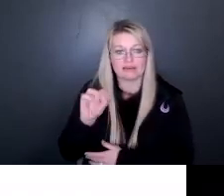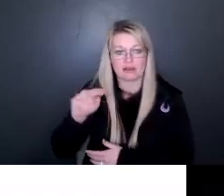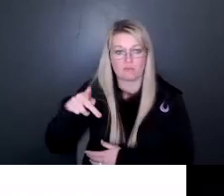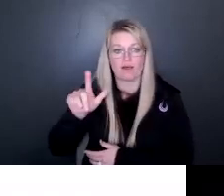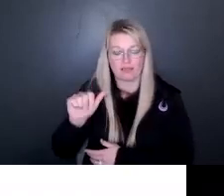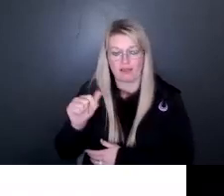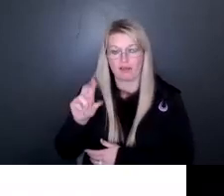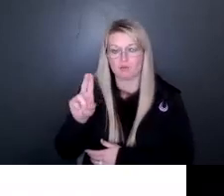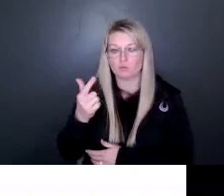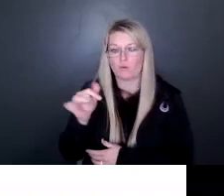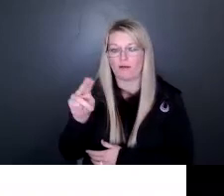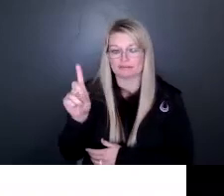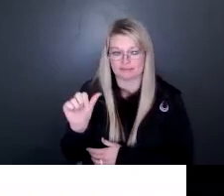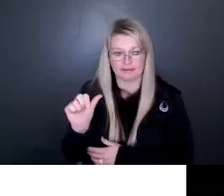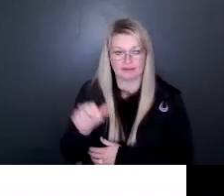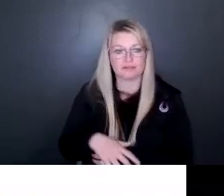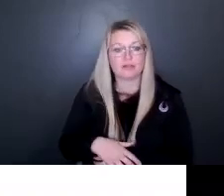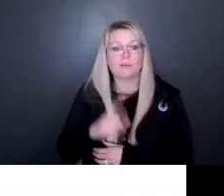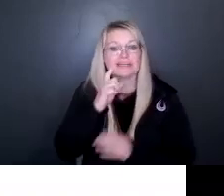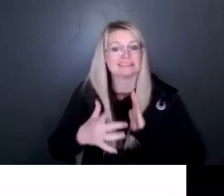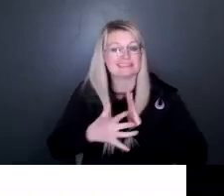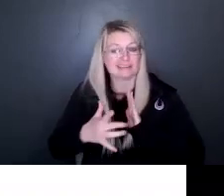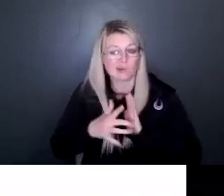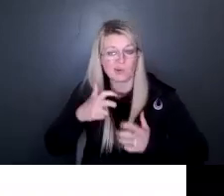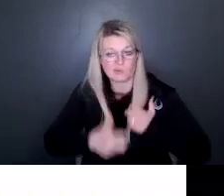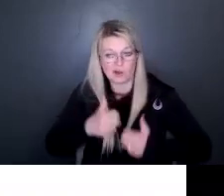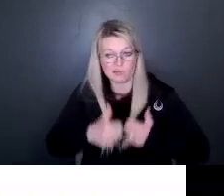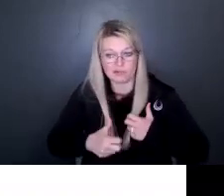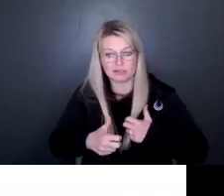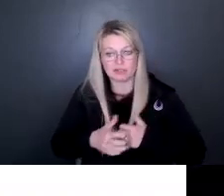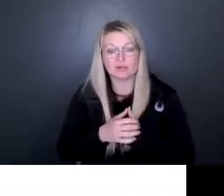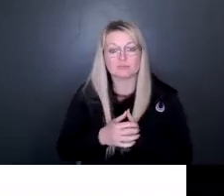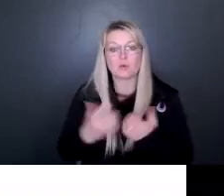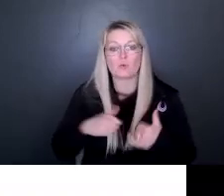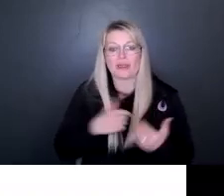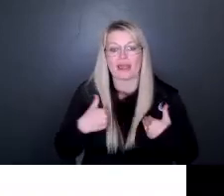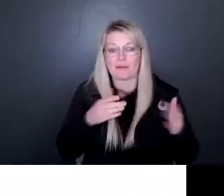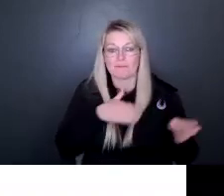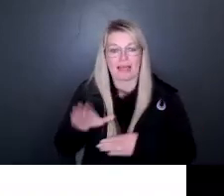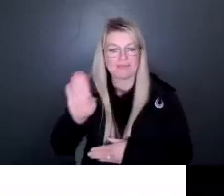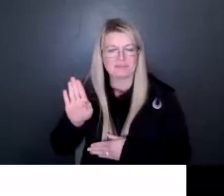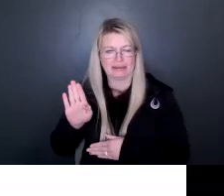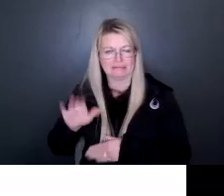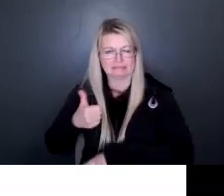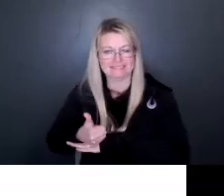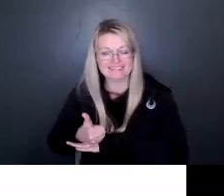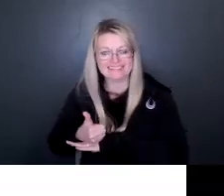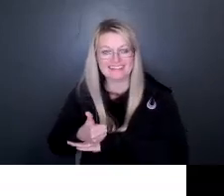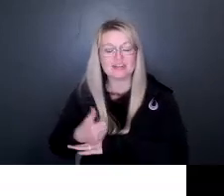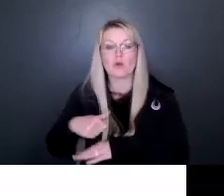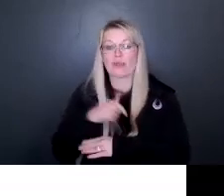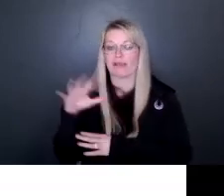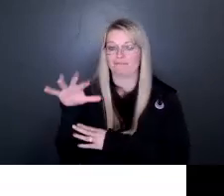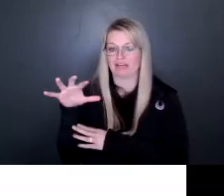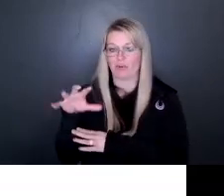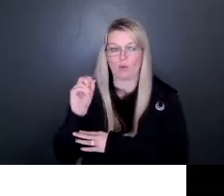Uganda. Due to technical difficulties, we had a plan B put in process so that we have videos